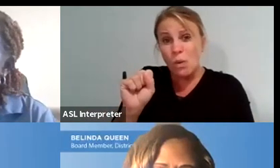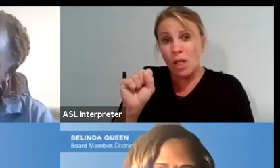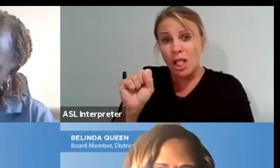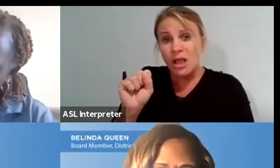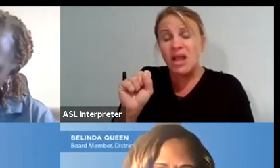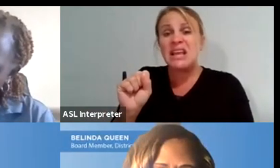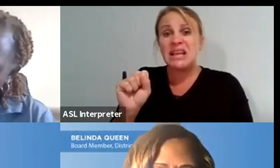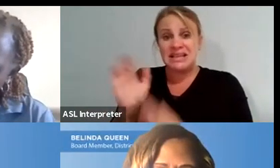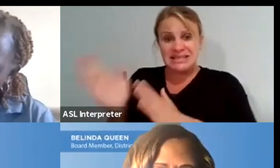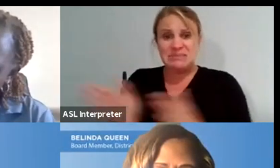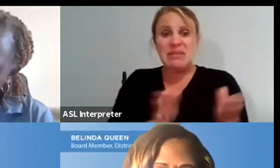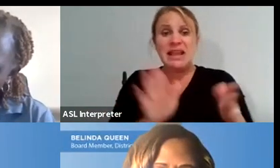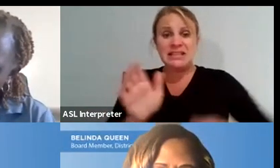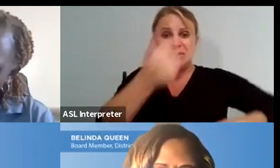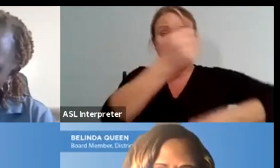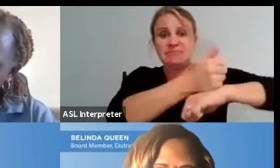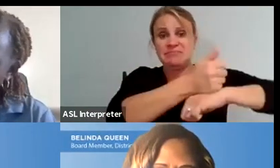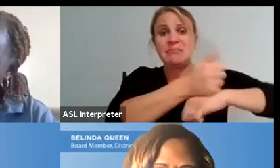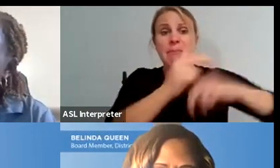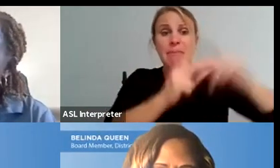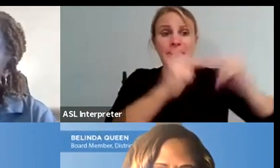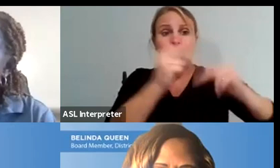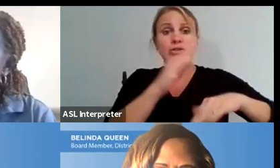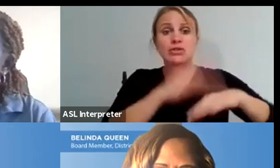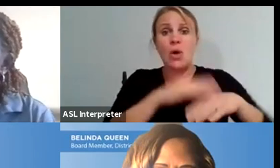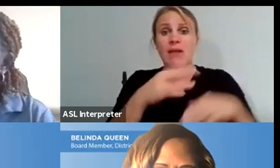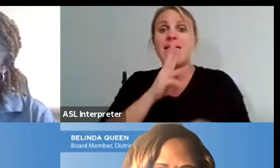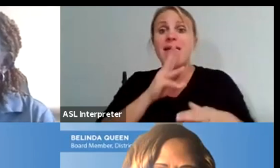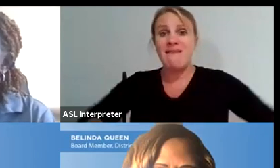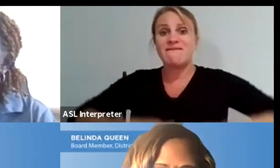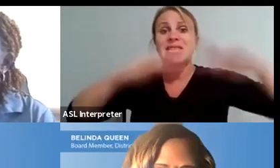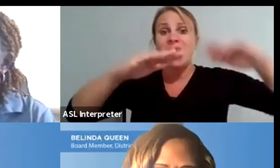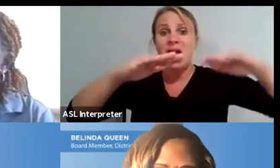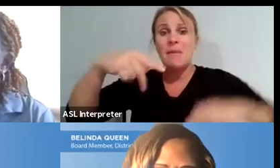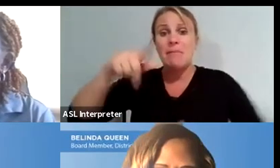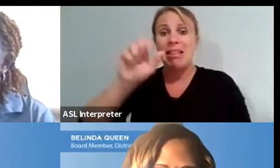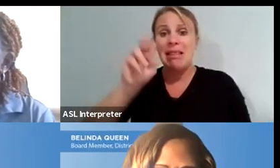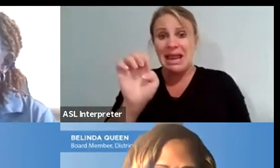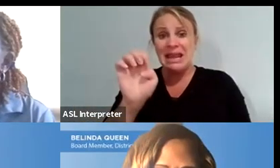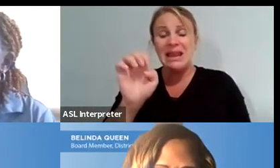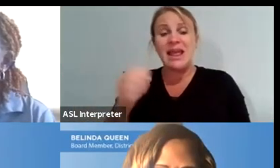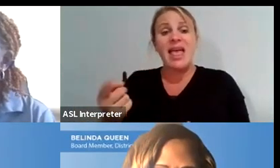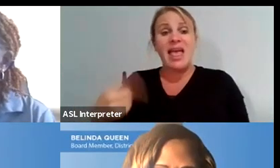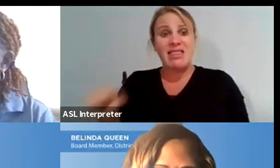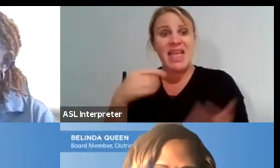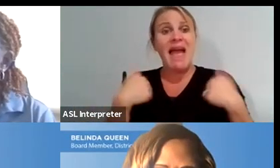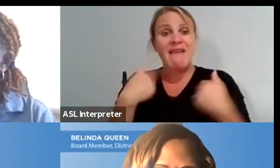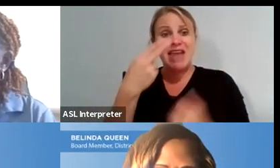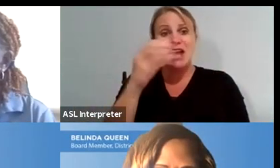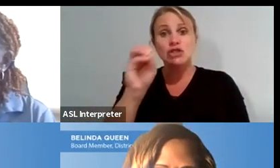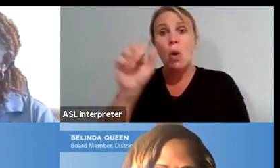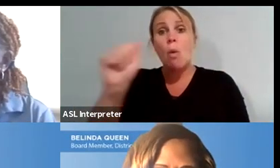to be built on a floodplain. And there is an HOA association